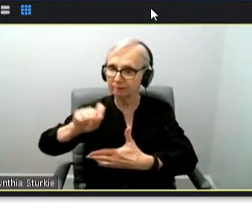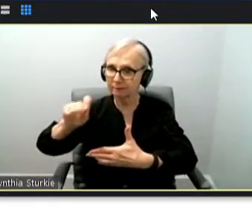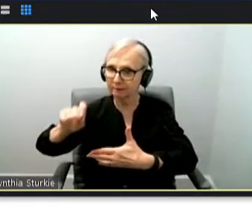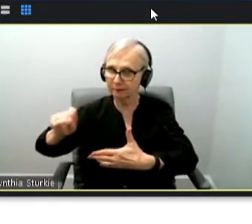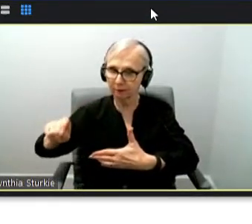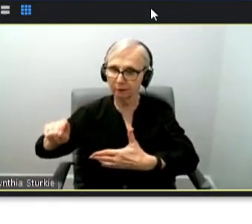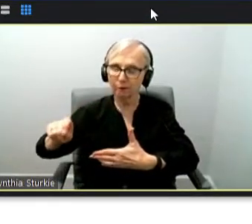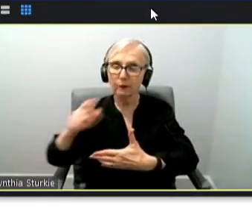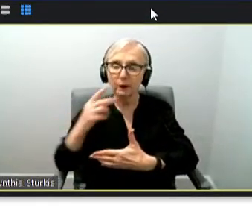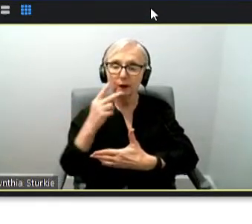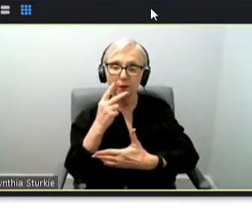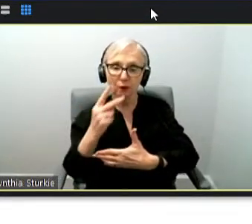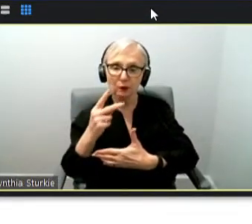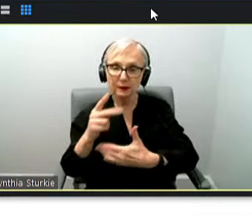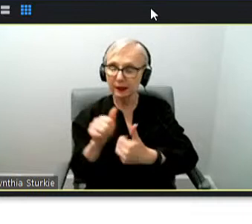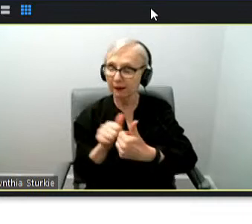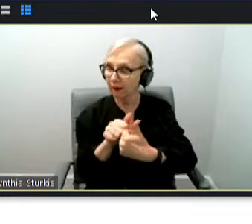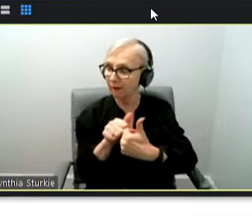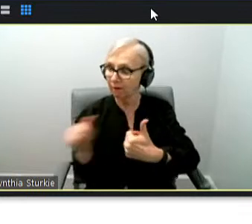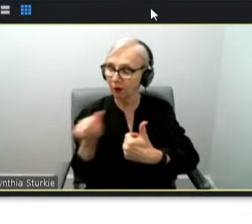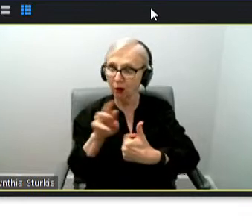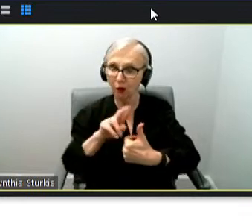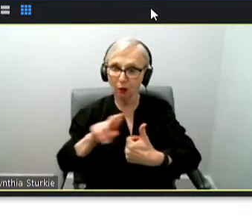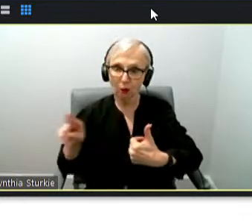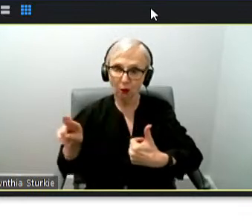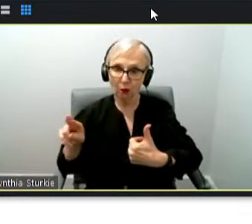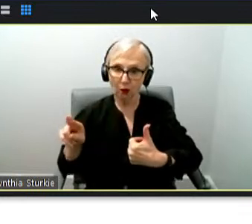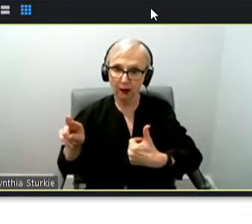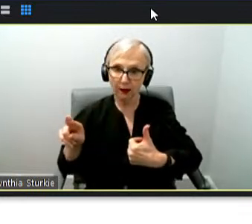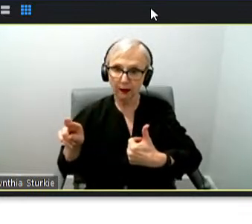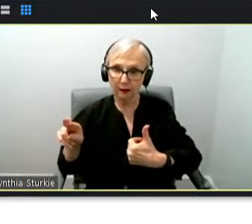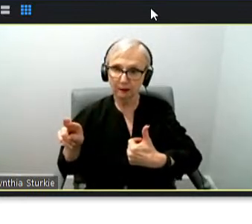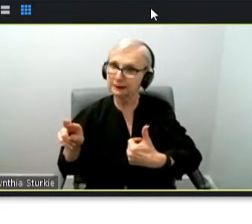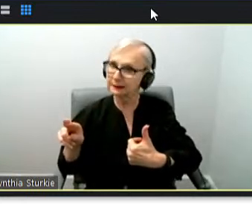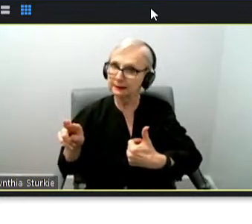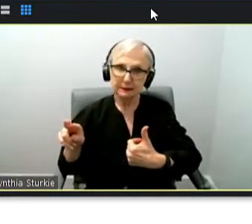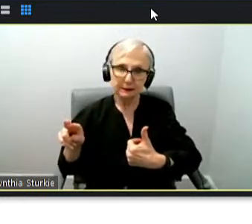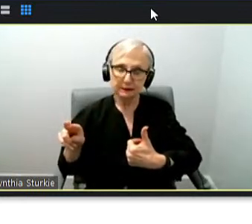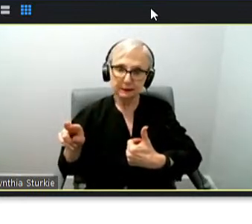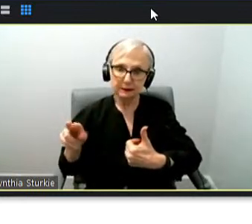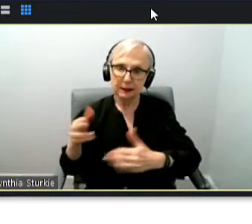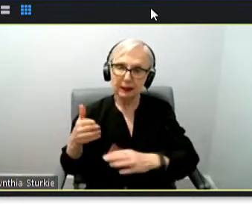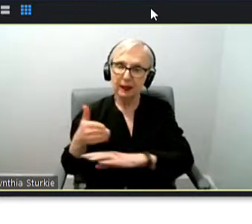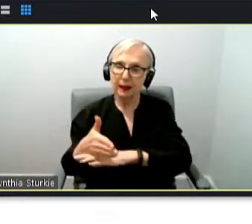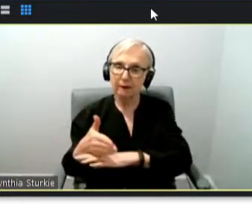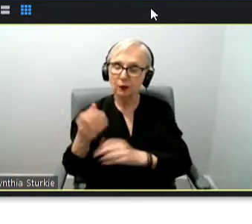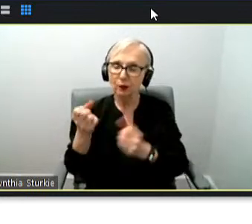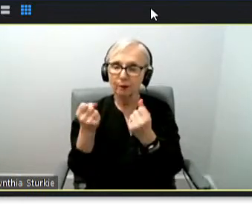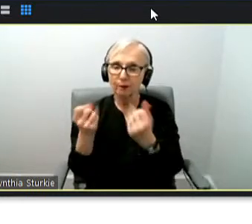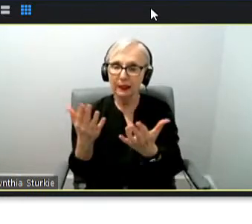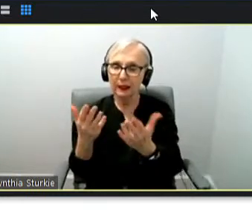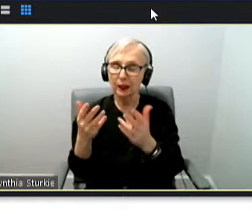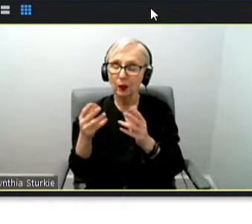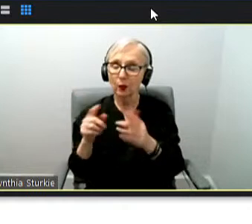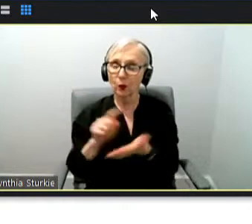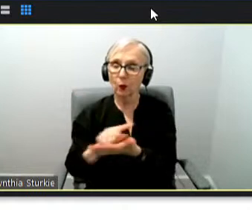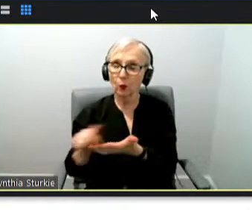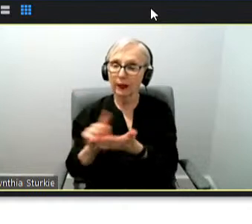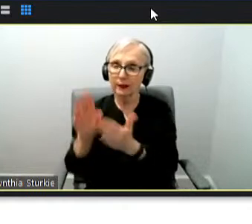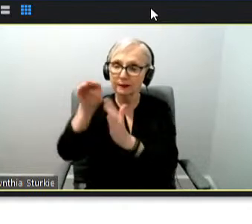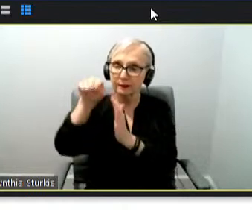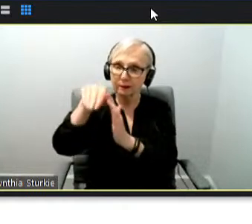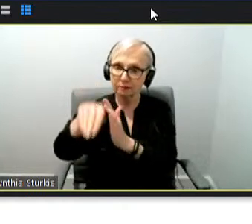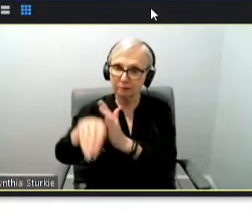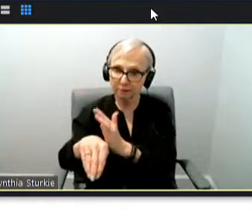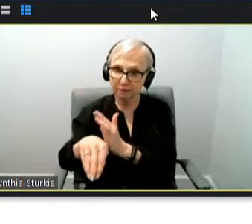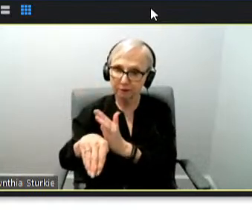So what you'll see if you look at the far right end of this figure is that unfortunately, after many weeks now of a declining trend